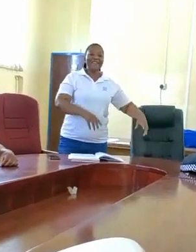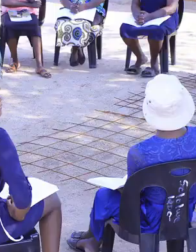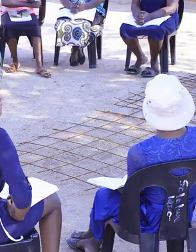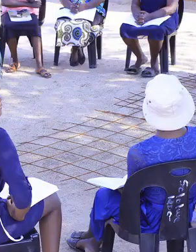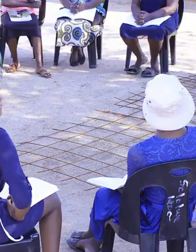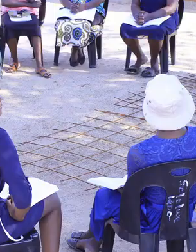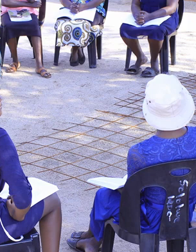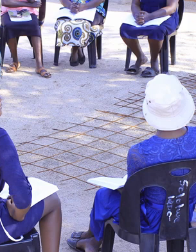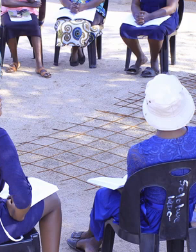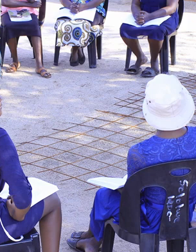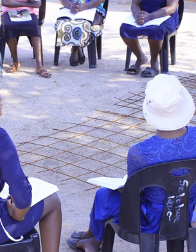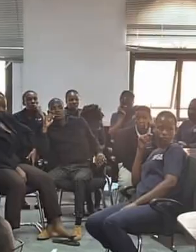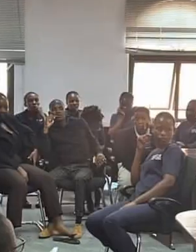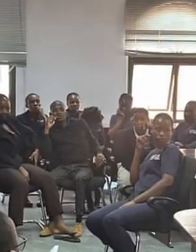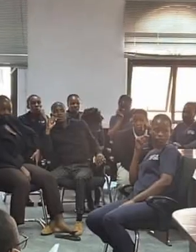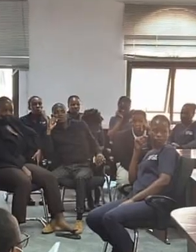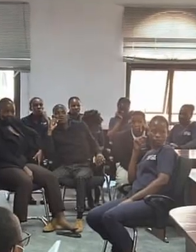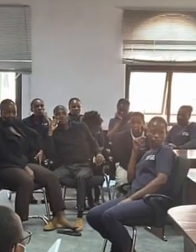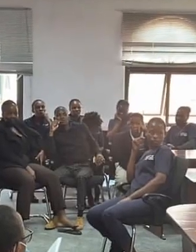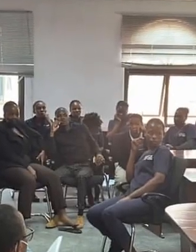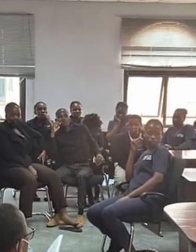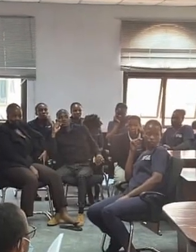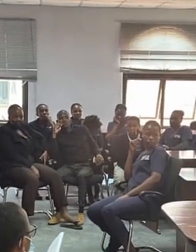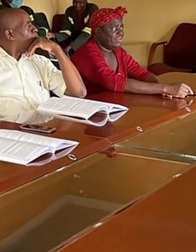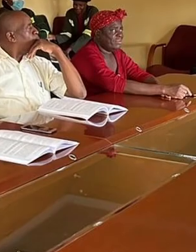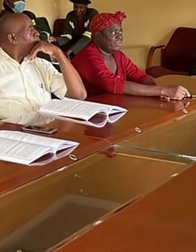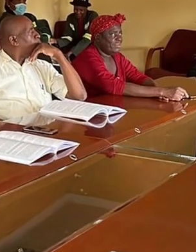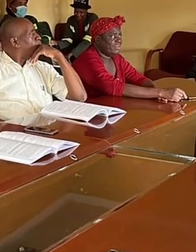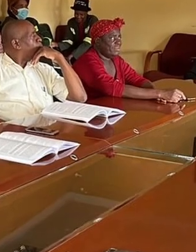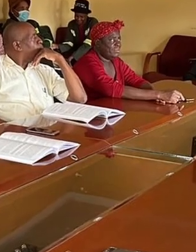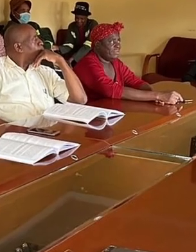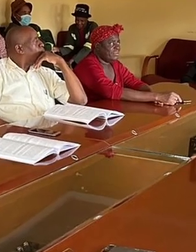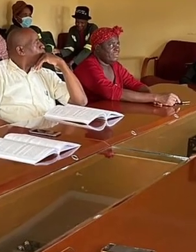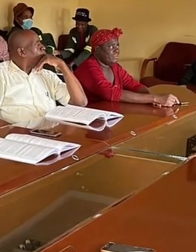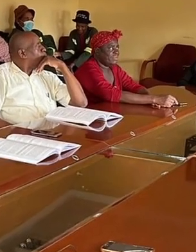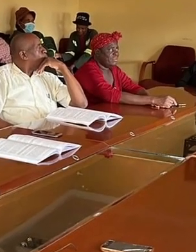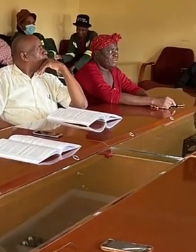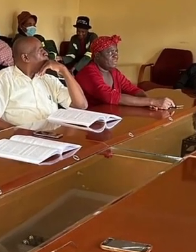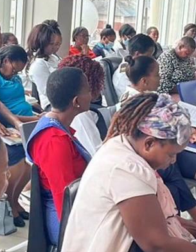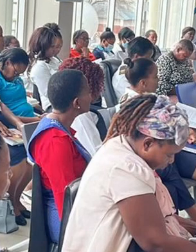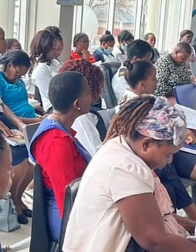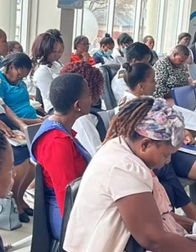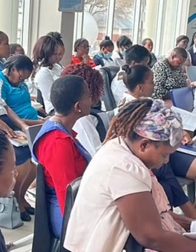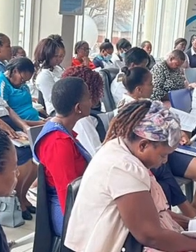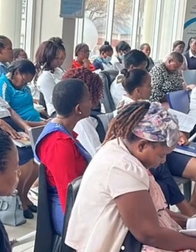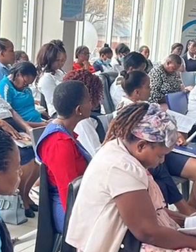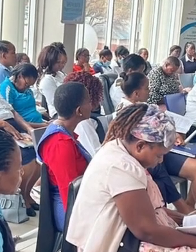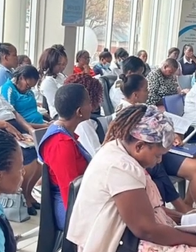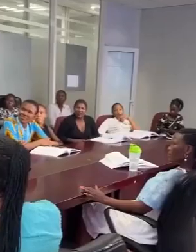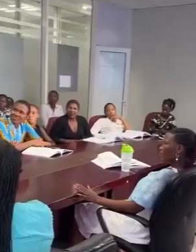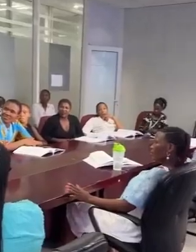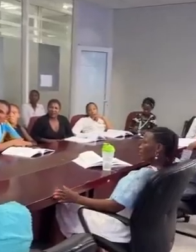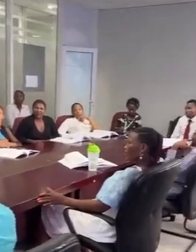stations, WDC groups, Attorney General's Chambers, Department of Building and Engineering Services, Immigration